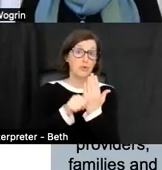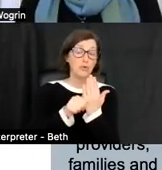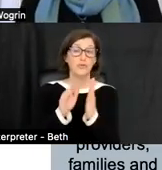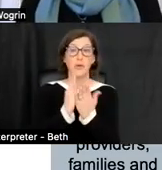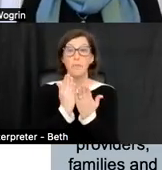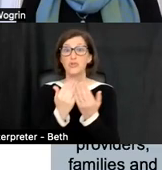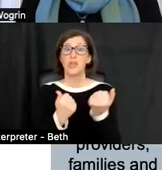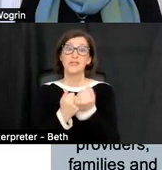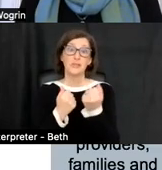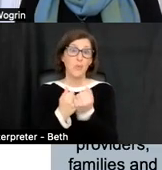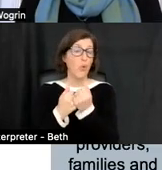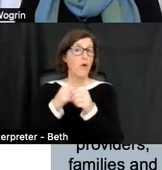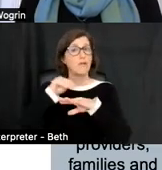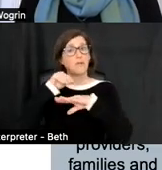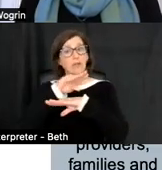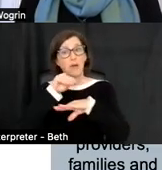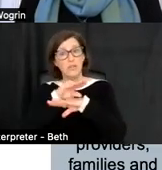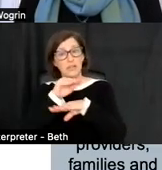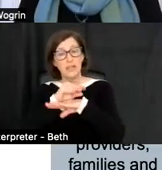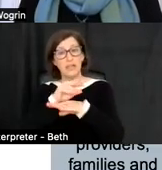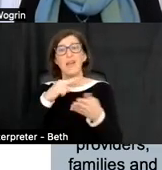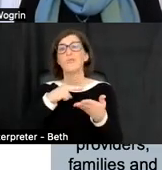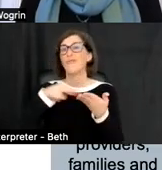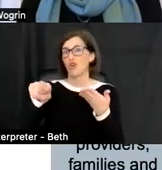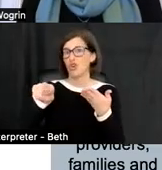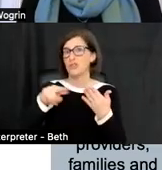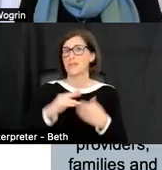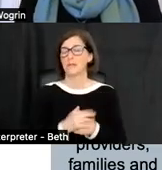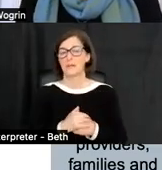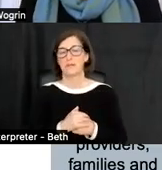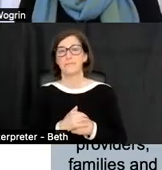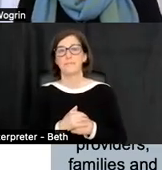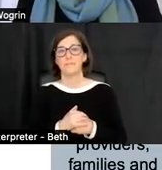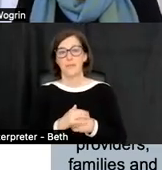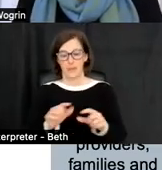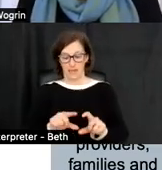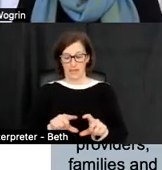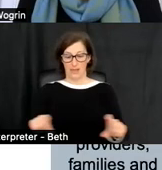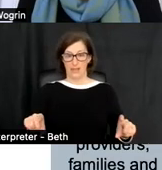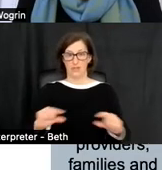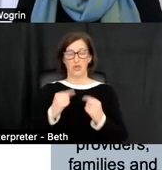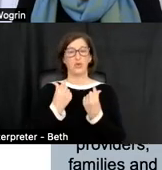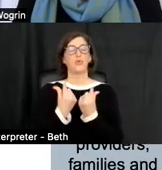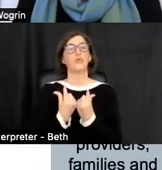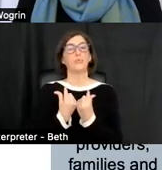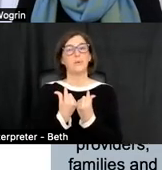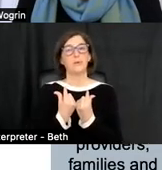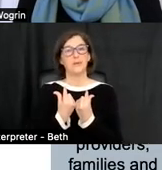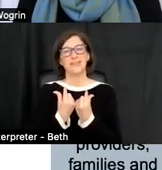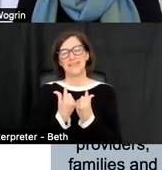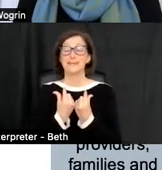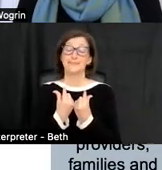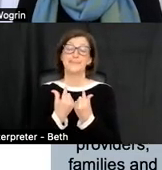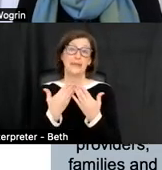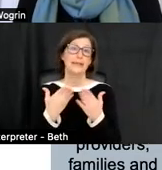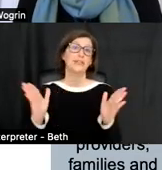support, counseling, and referrals. Though this group is actually, they're pretty much, they